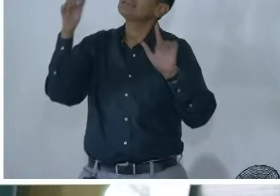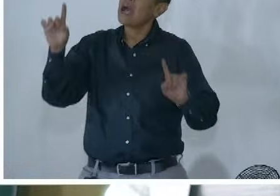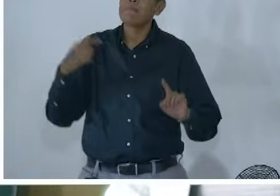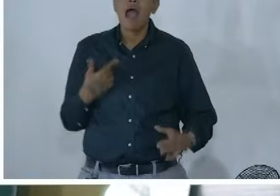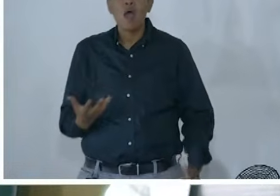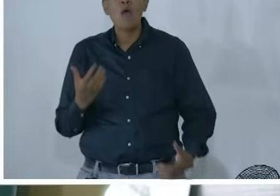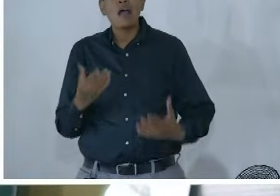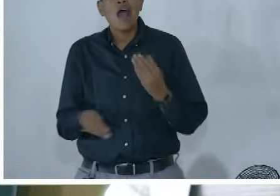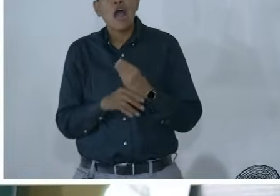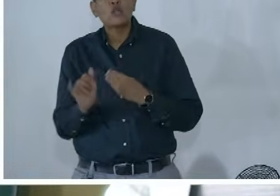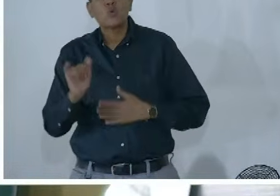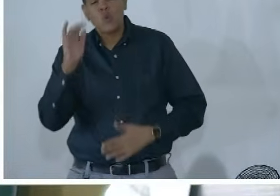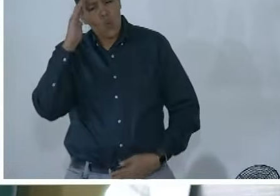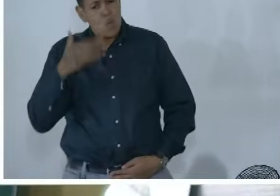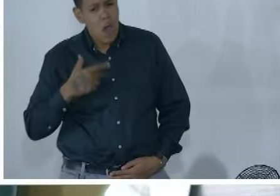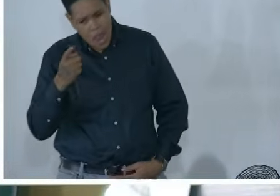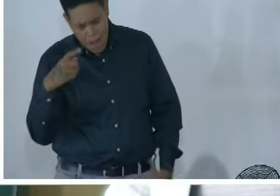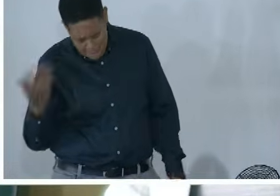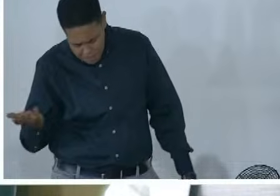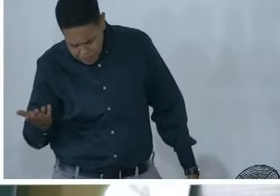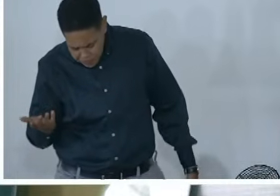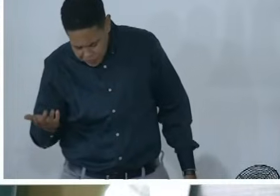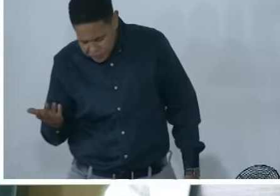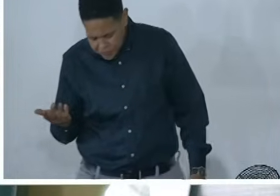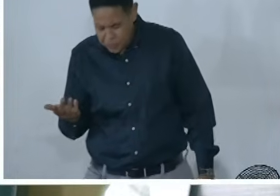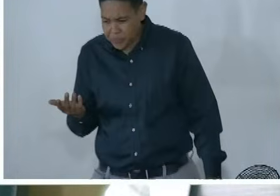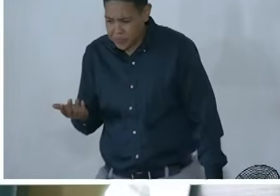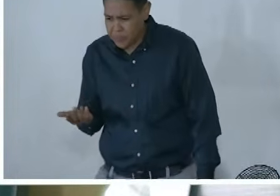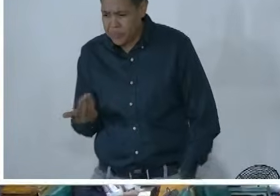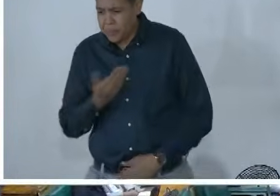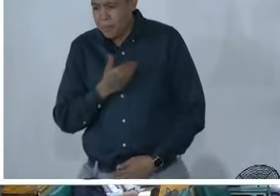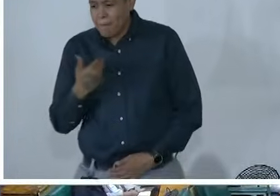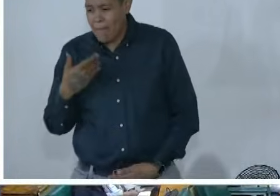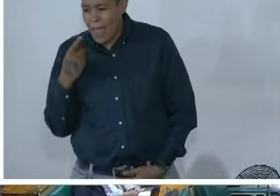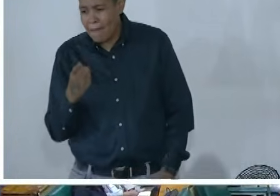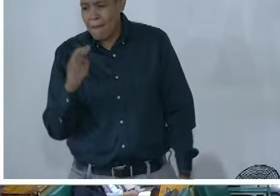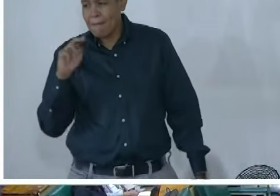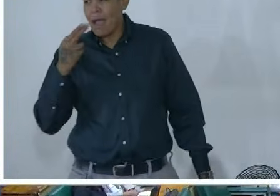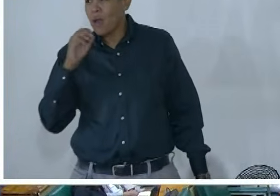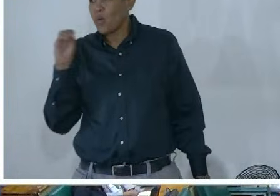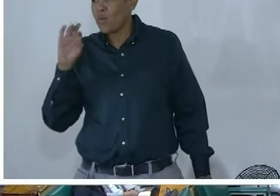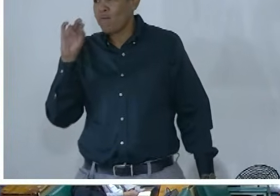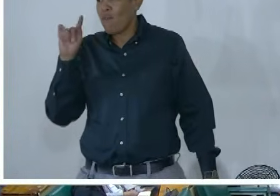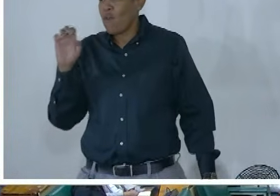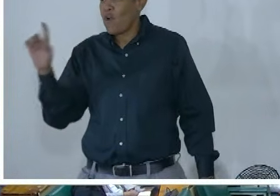also just welcome Member Malahoo Fort